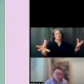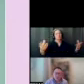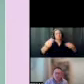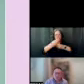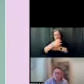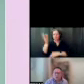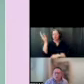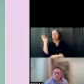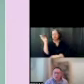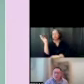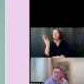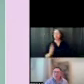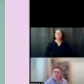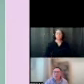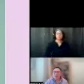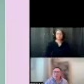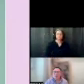a different